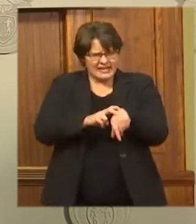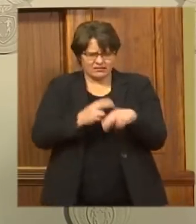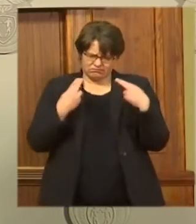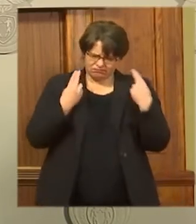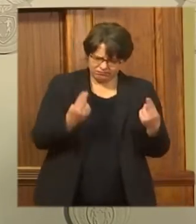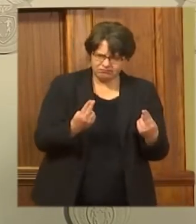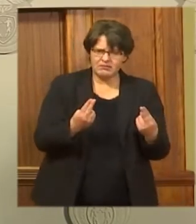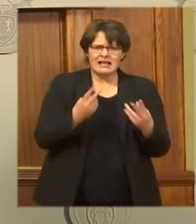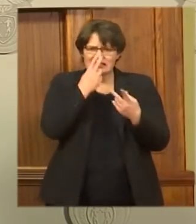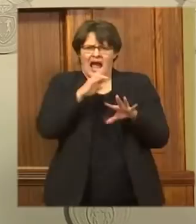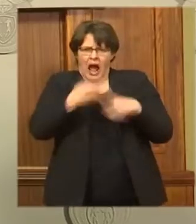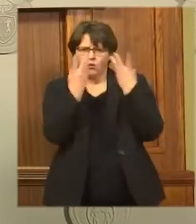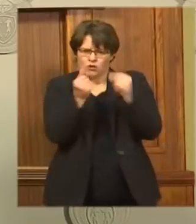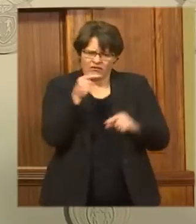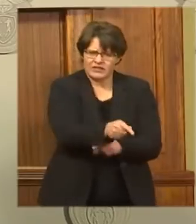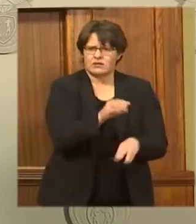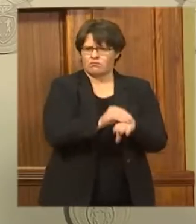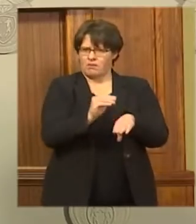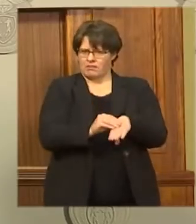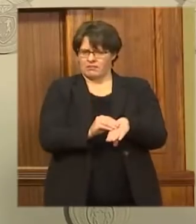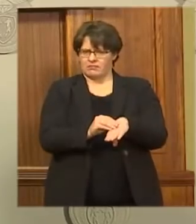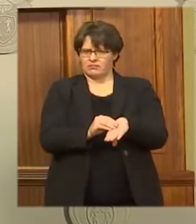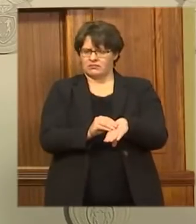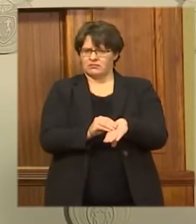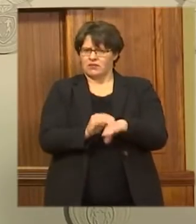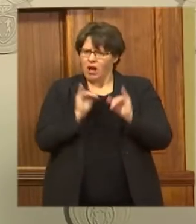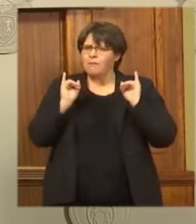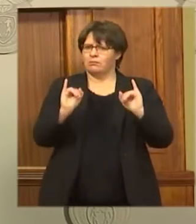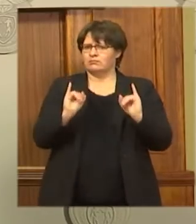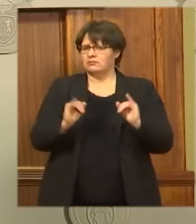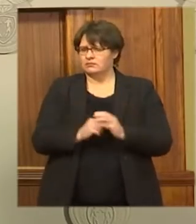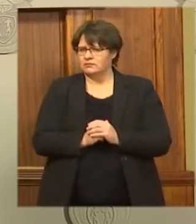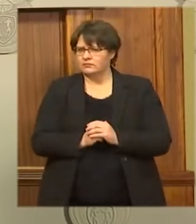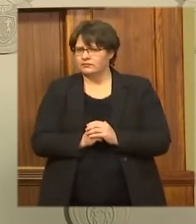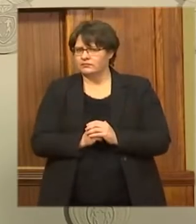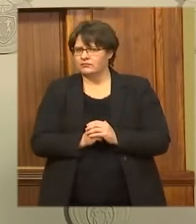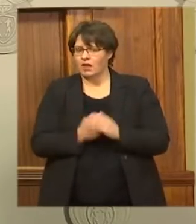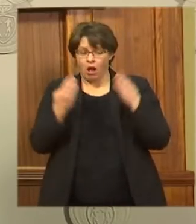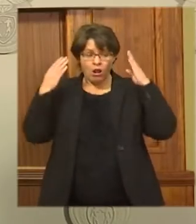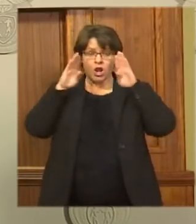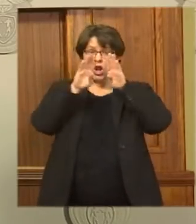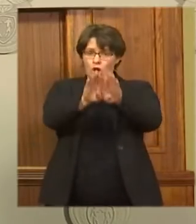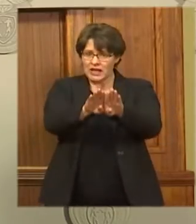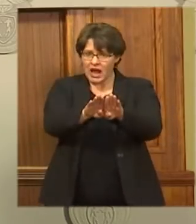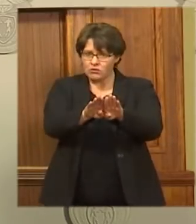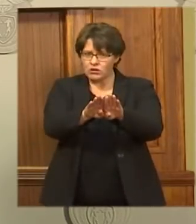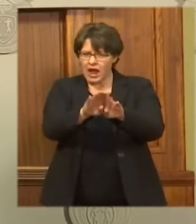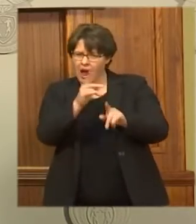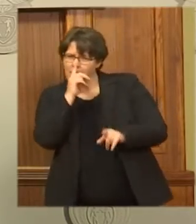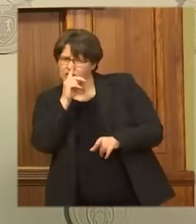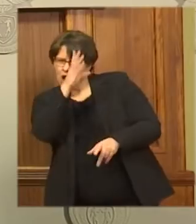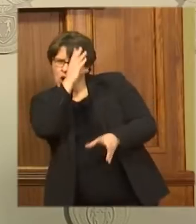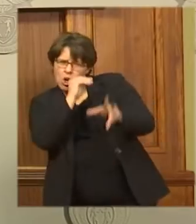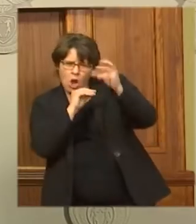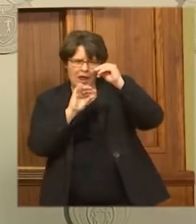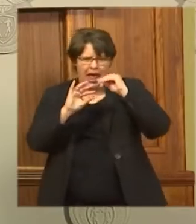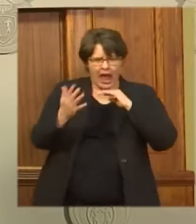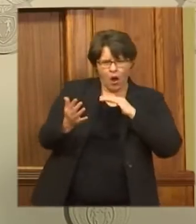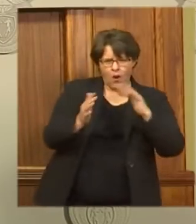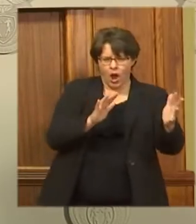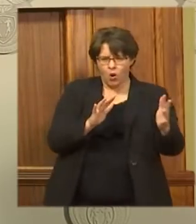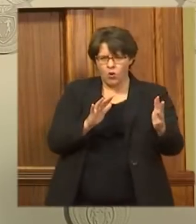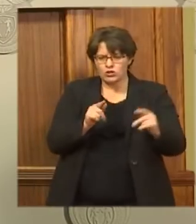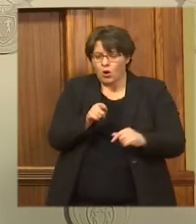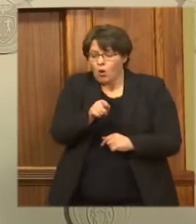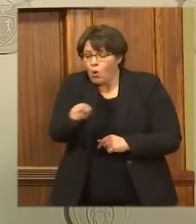by all of us. We need to draw lessons from this lockdown and decide how we can protect